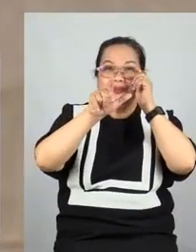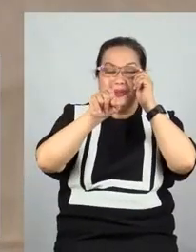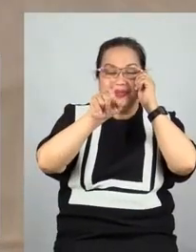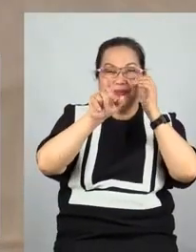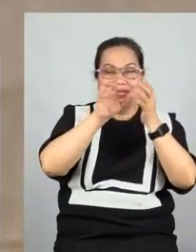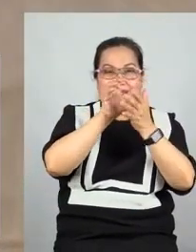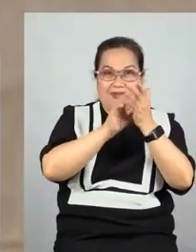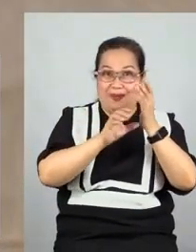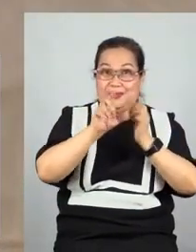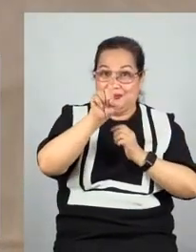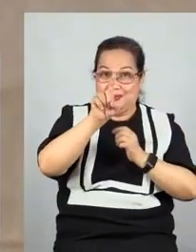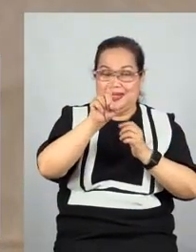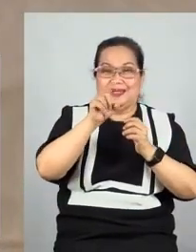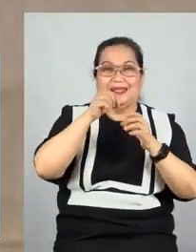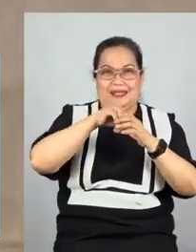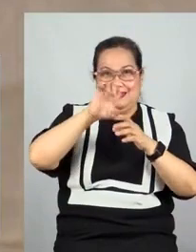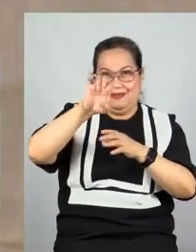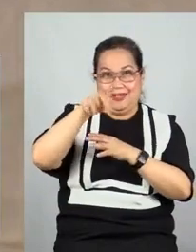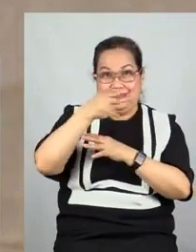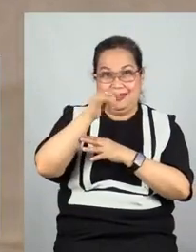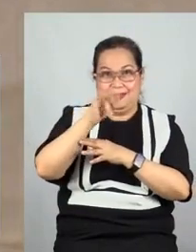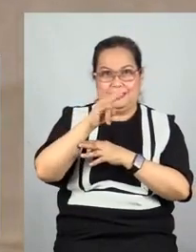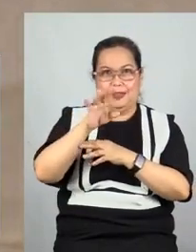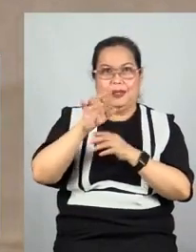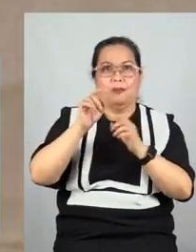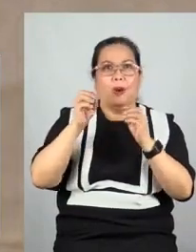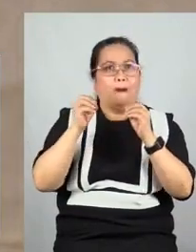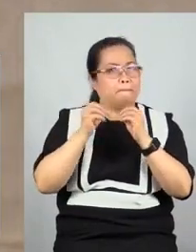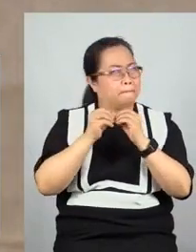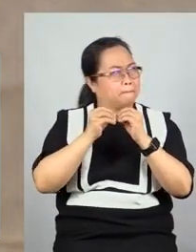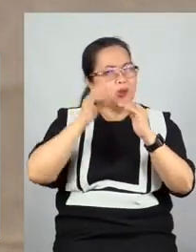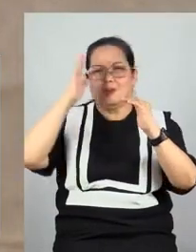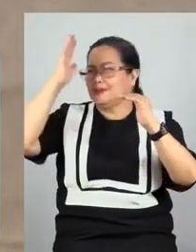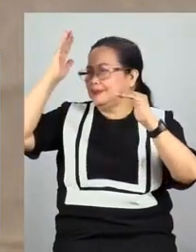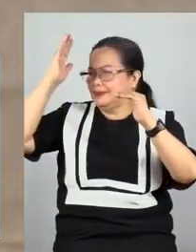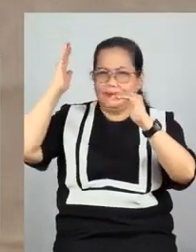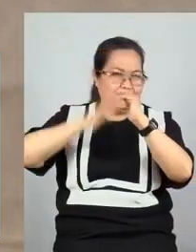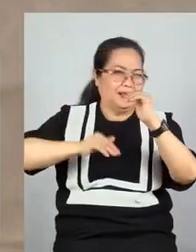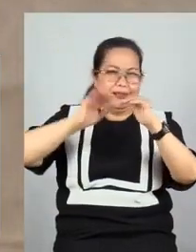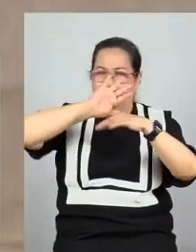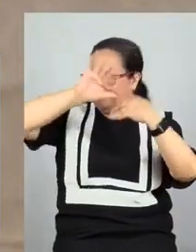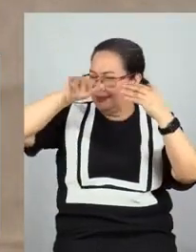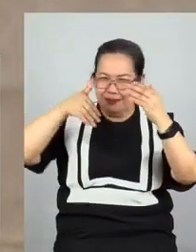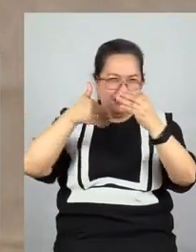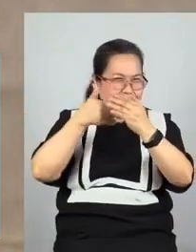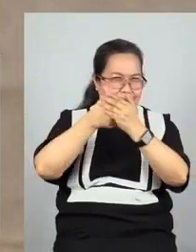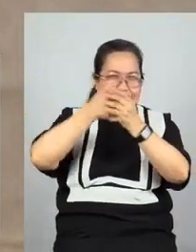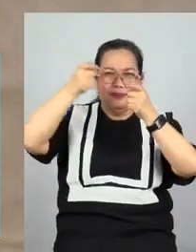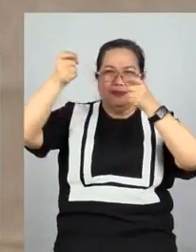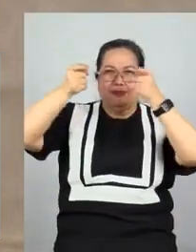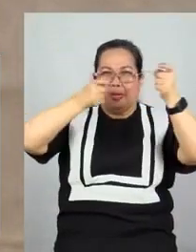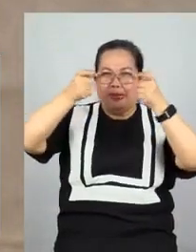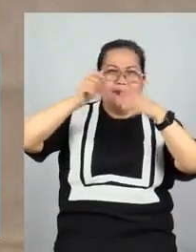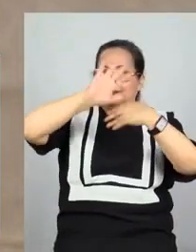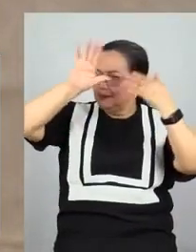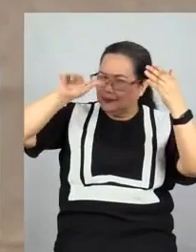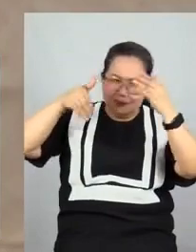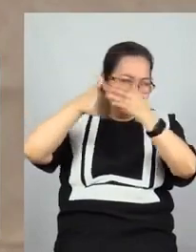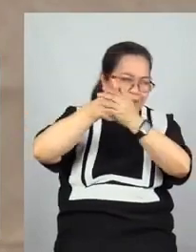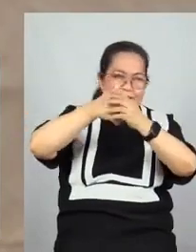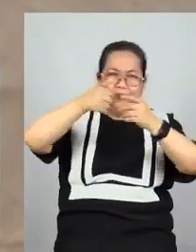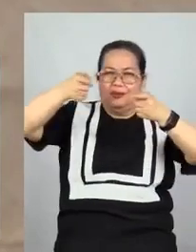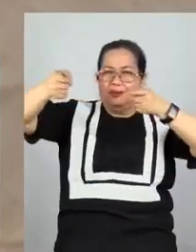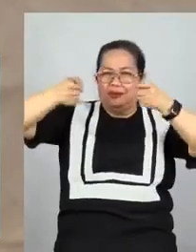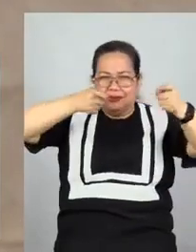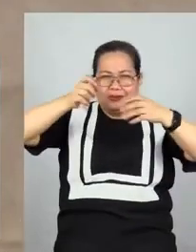ng Ephesians. Sabi niya, far above all rule and